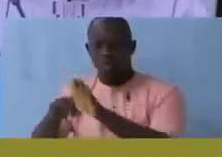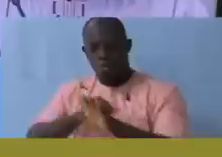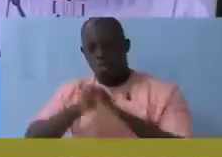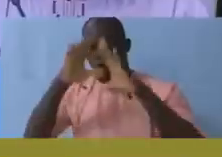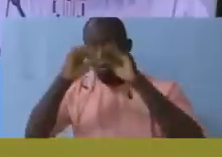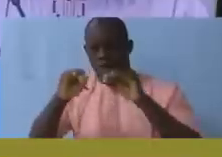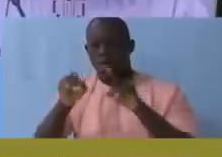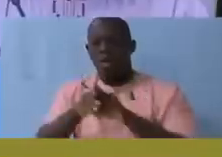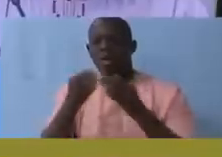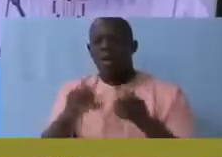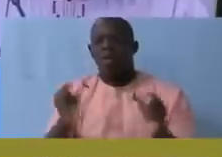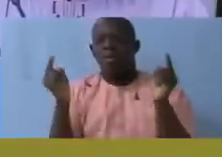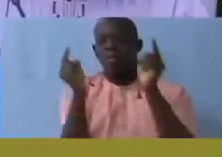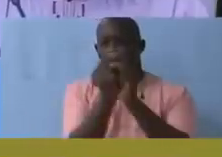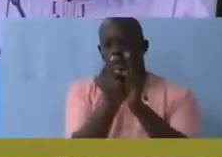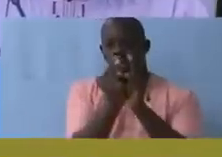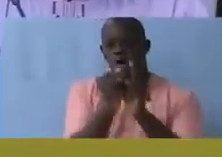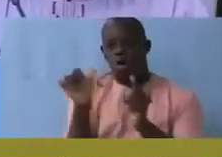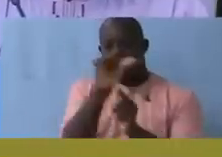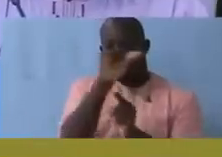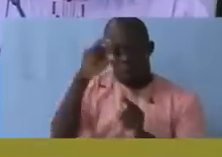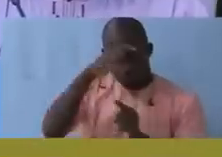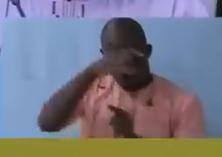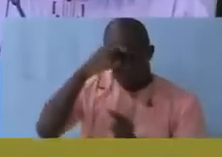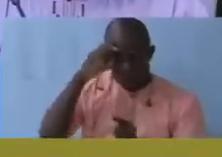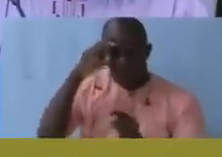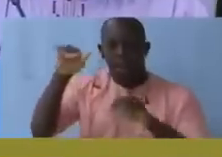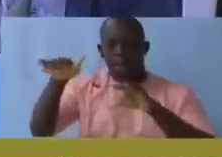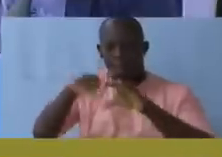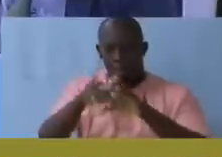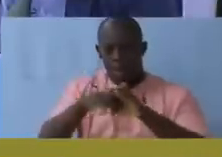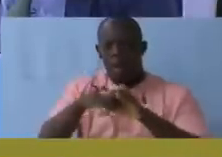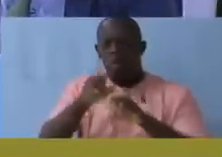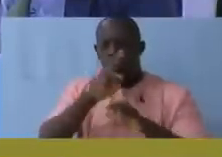I joined one of the staff who was in Istanbul.